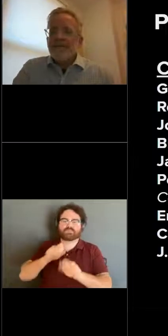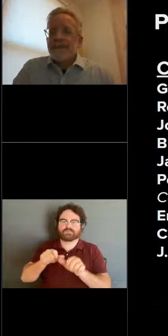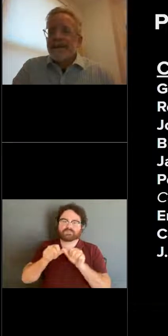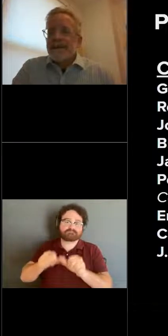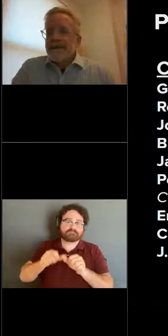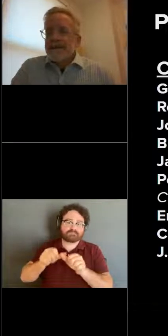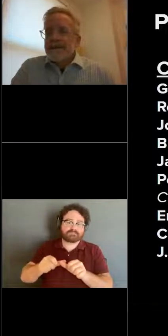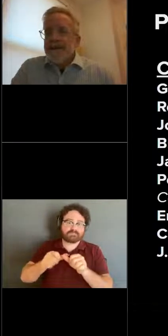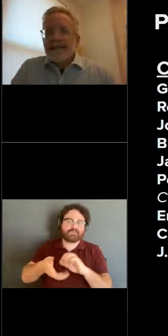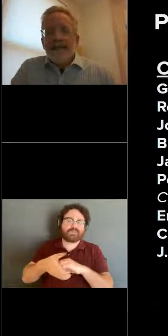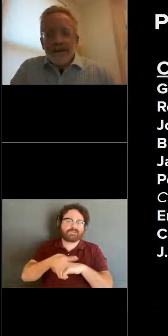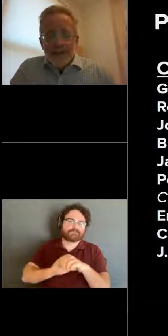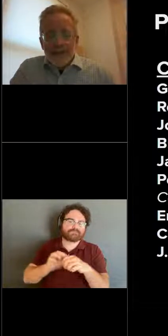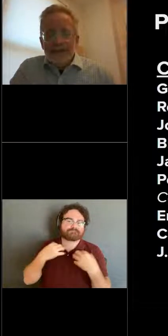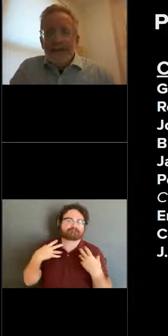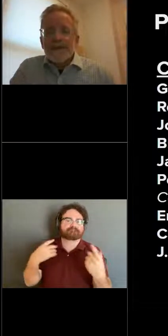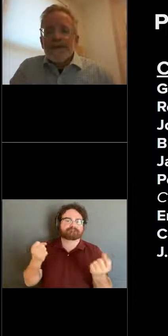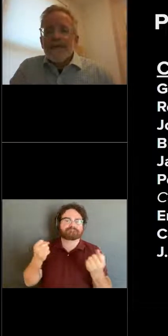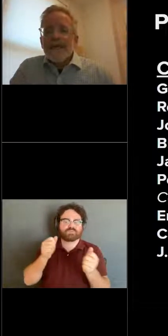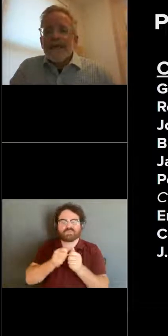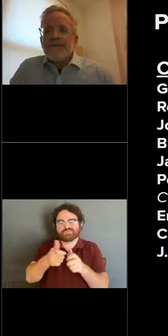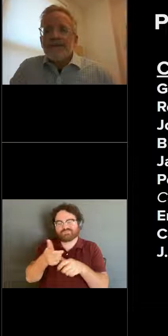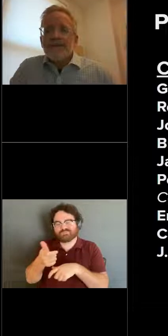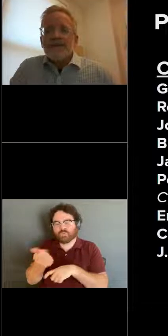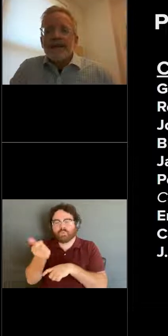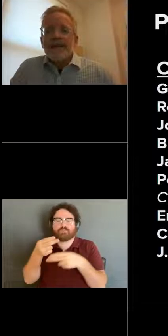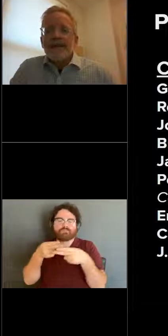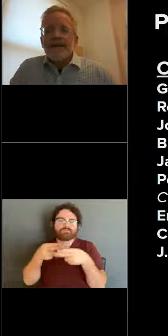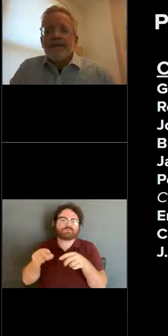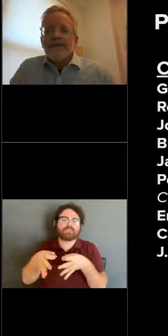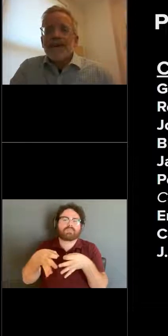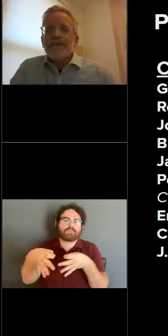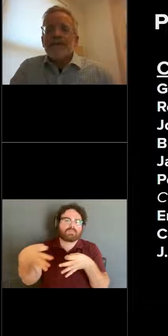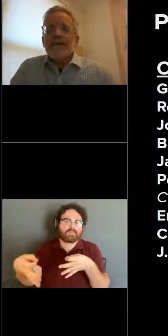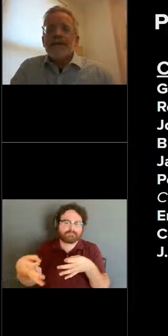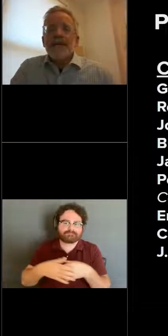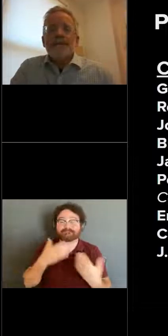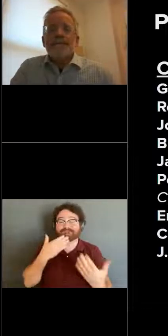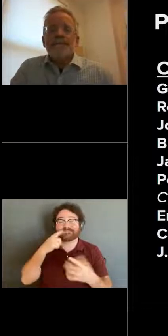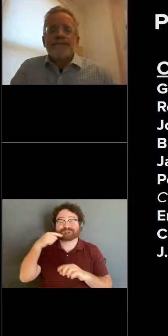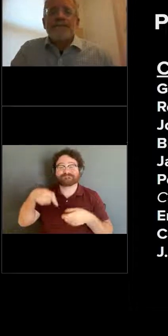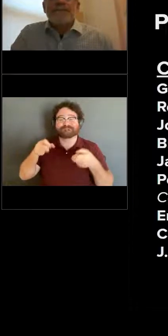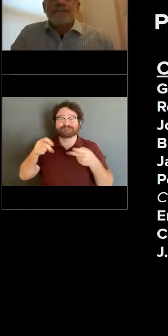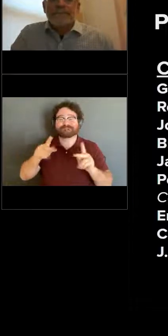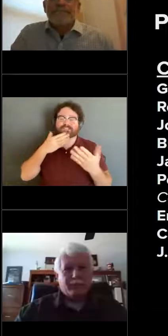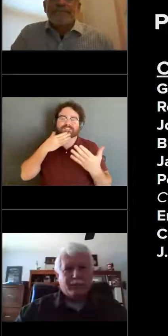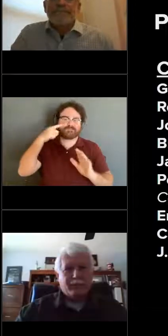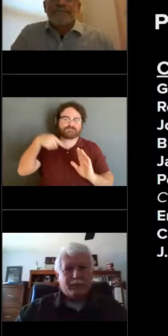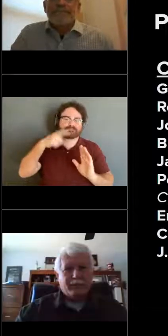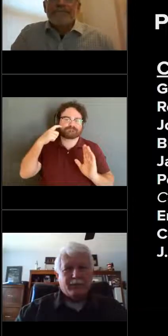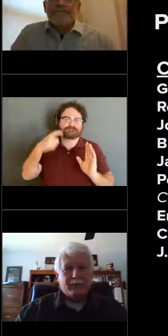delay. So thanks again very much for this opportunity and for this recognition. Very much appreciated.